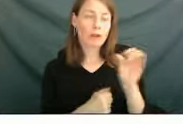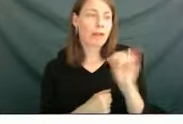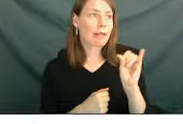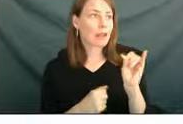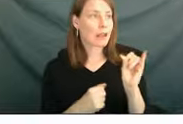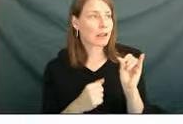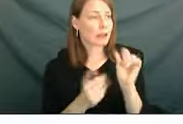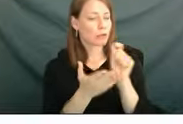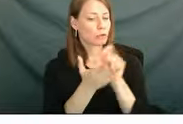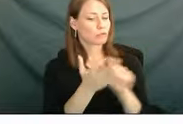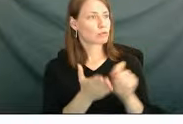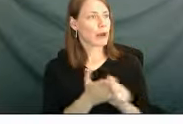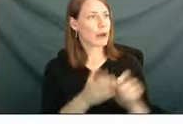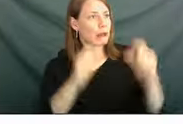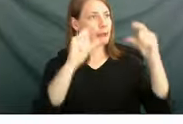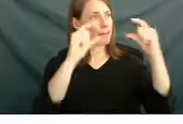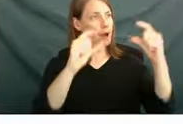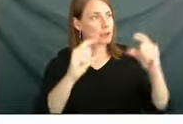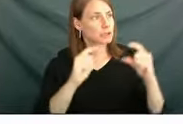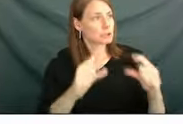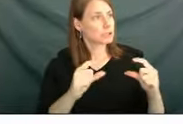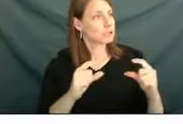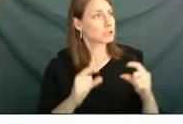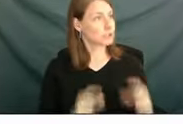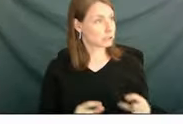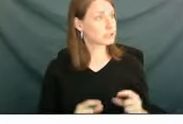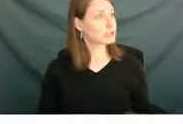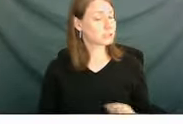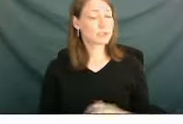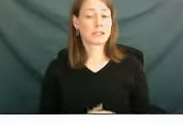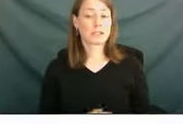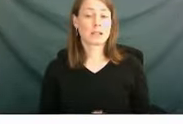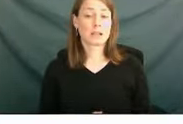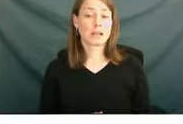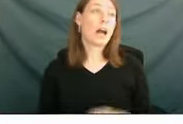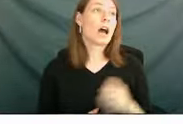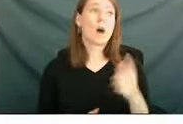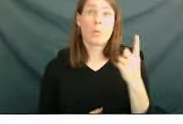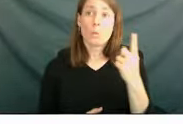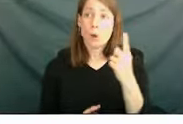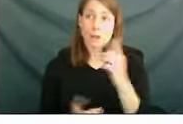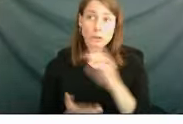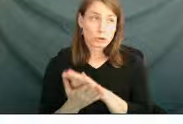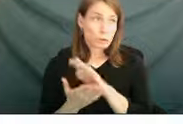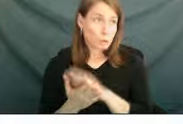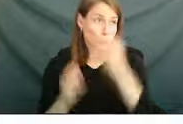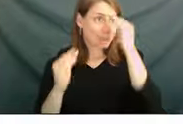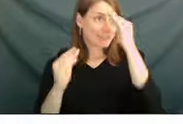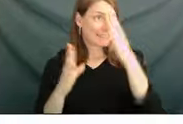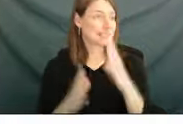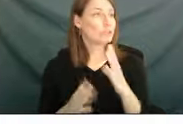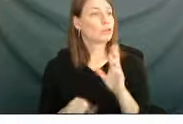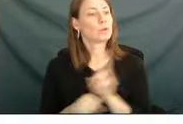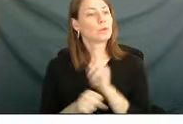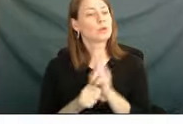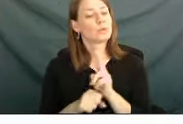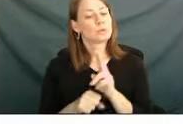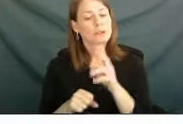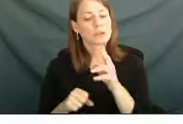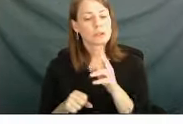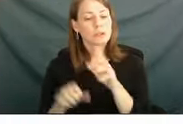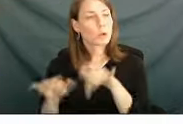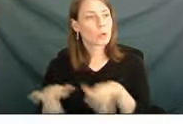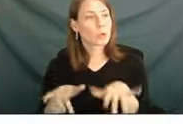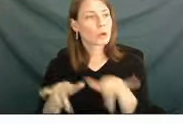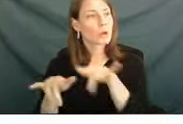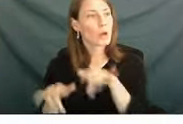where the teacher would tape record introductions to lessons and stick them on the tape recorder and say to I was thinking about that a few days